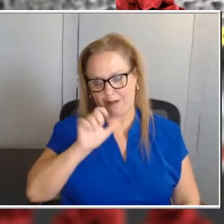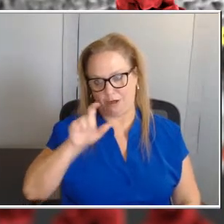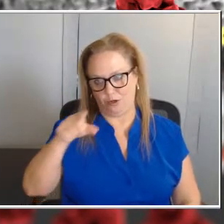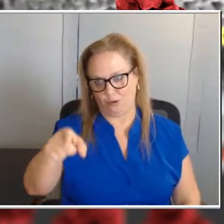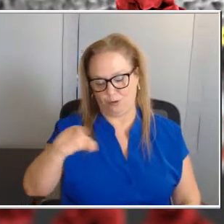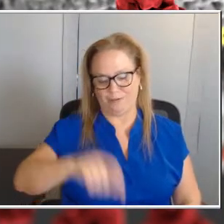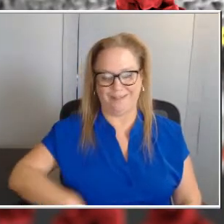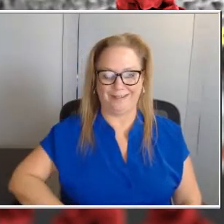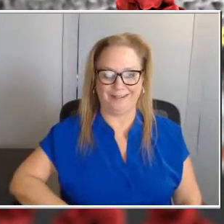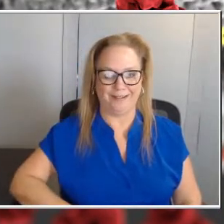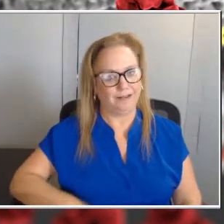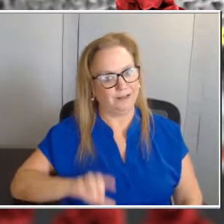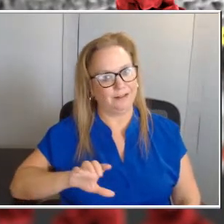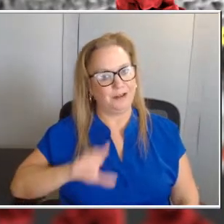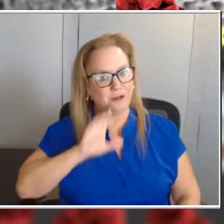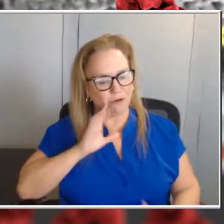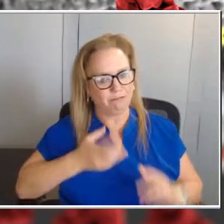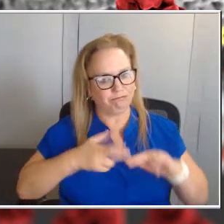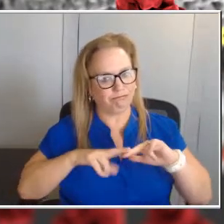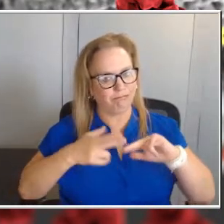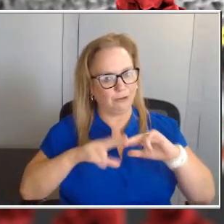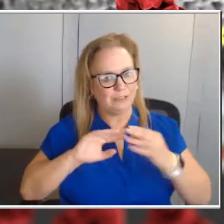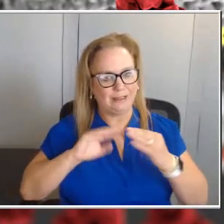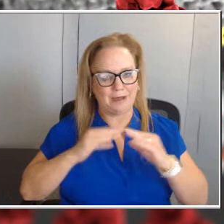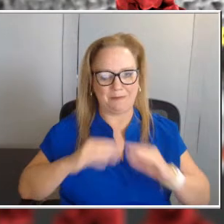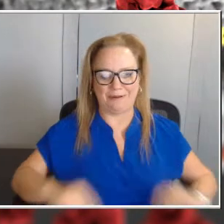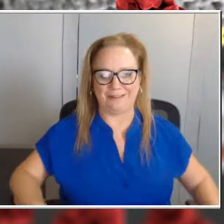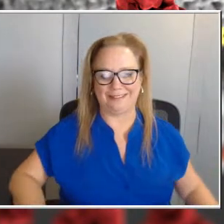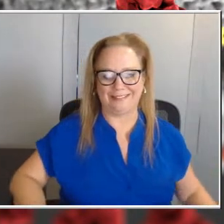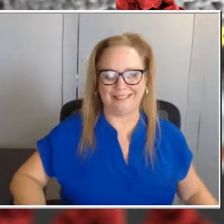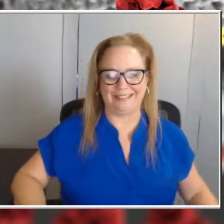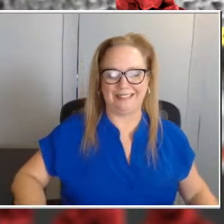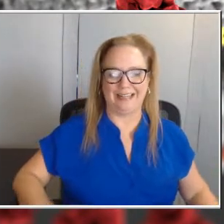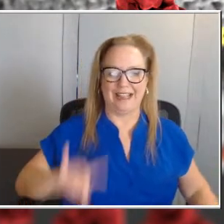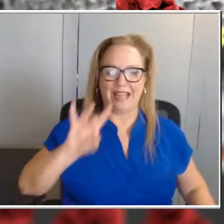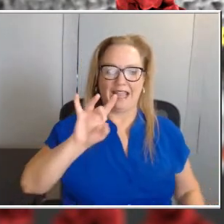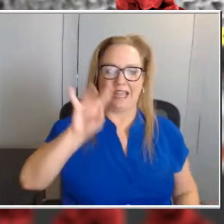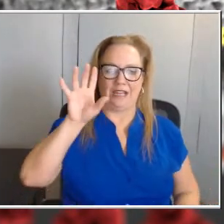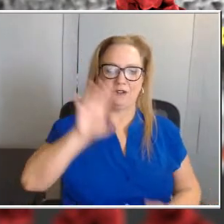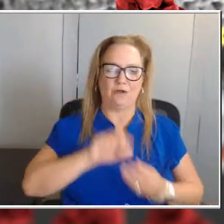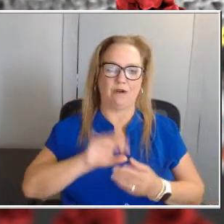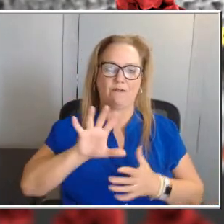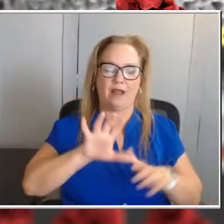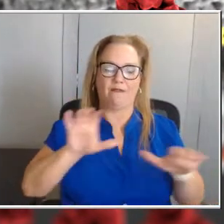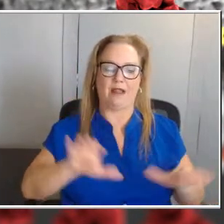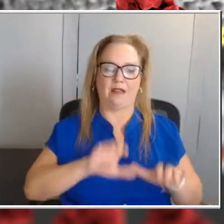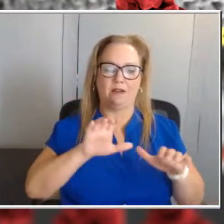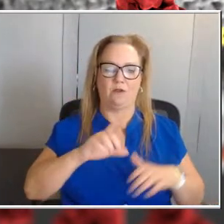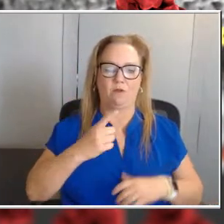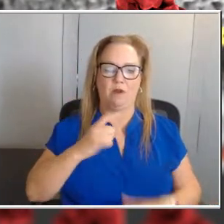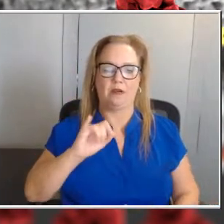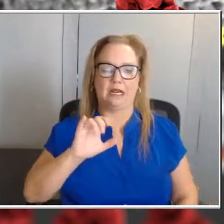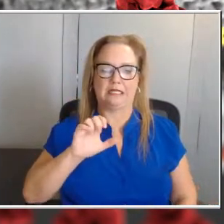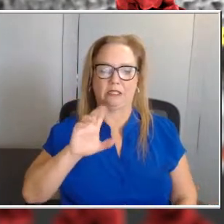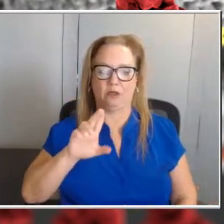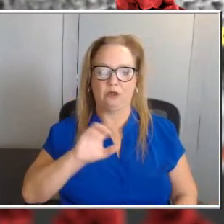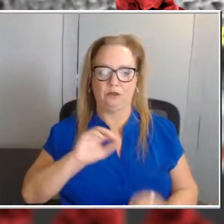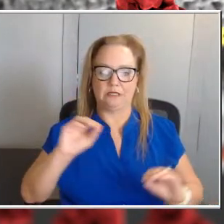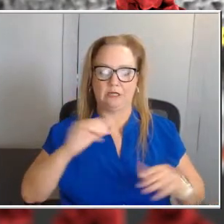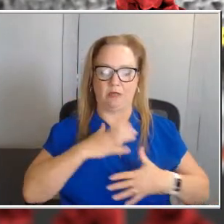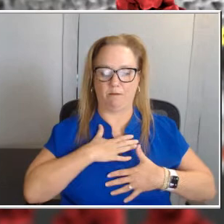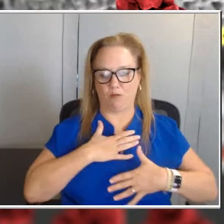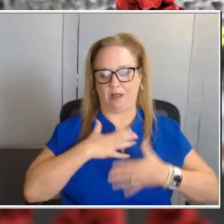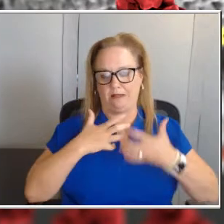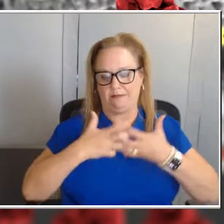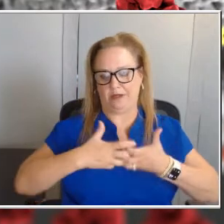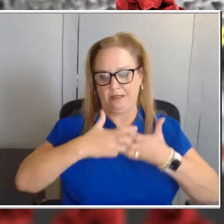You're pushing them up. I am. I'm trying it. So 8 total, but 5 active. Unfortunately, 1 in the ICU and 0 on the